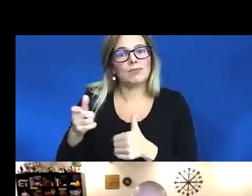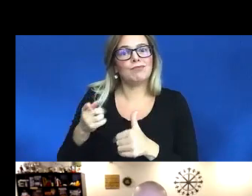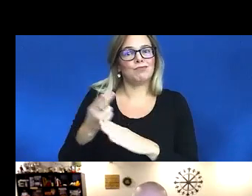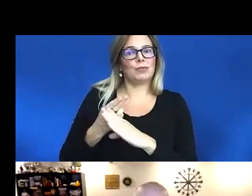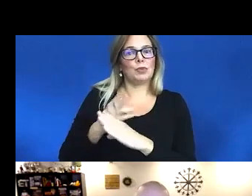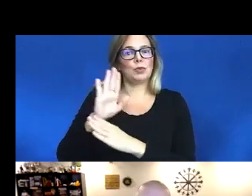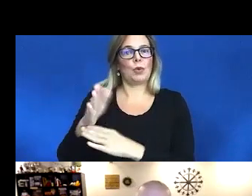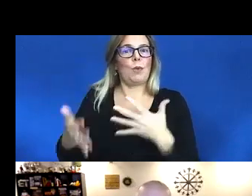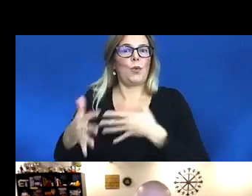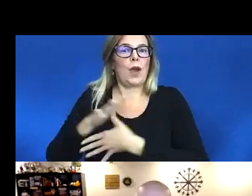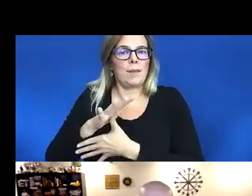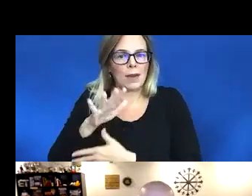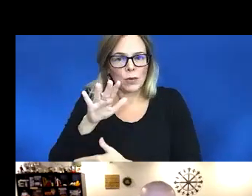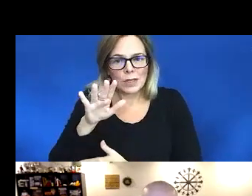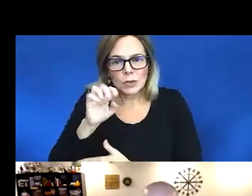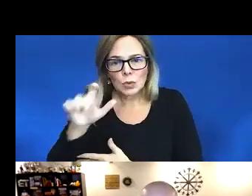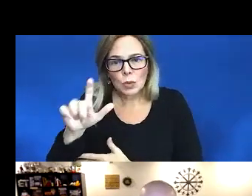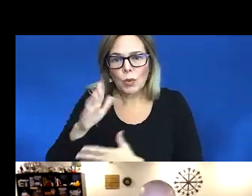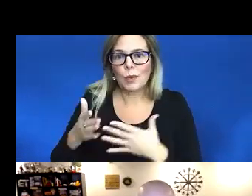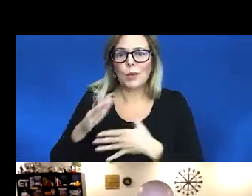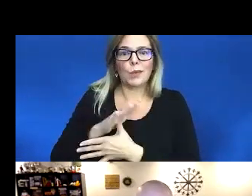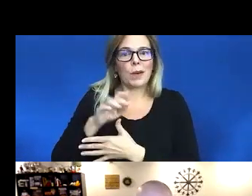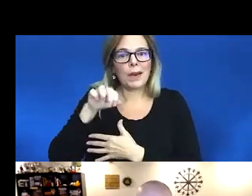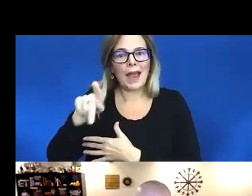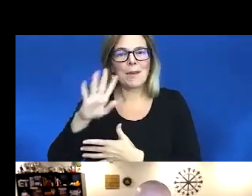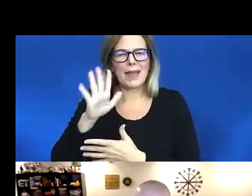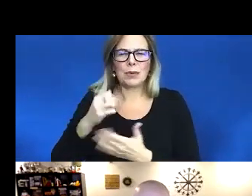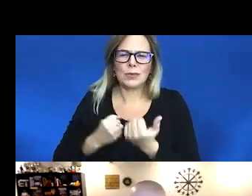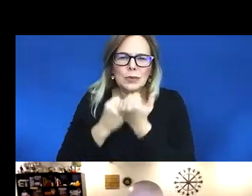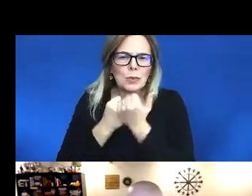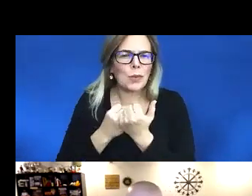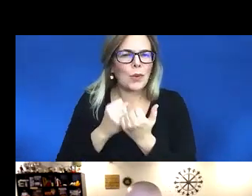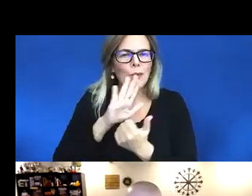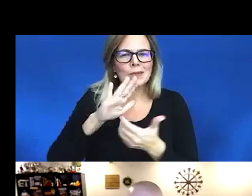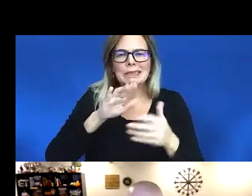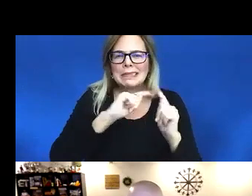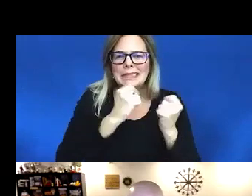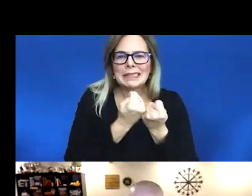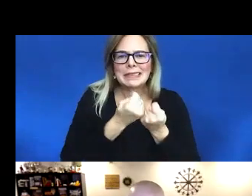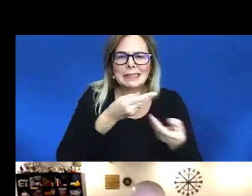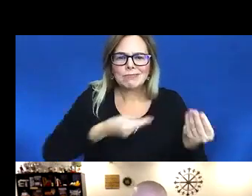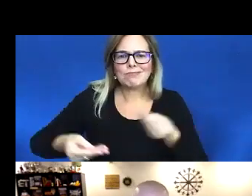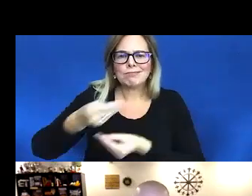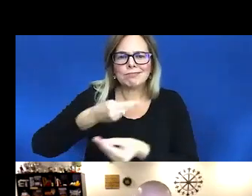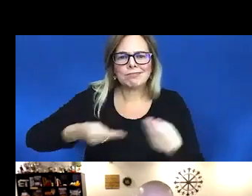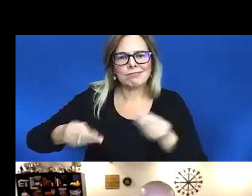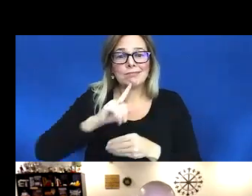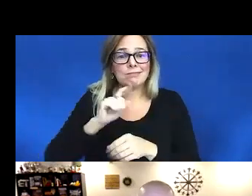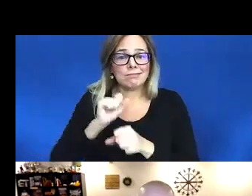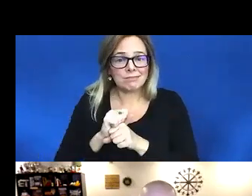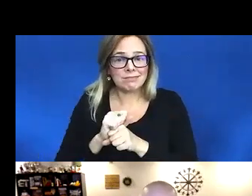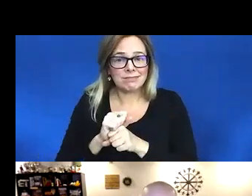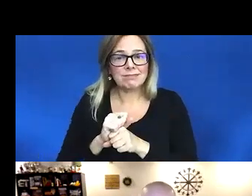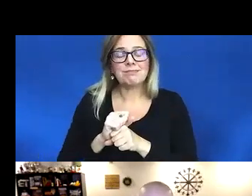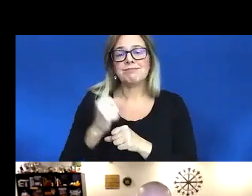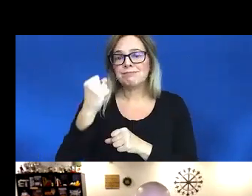it's going to open up lots of features that support teamwork and modern capabilities in our Exchange Online service. To make that happen, part